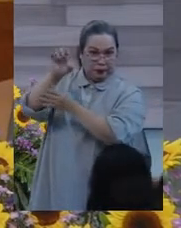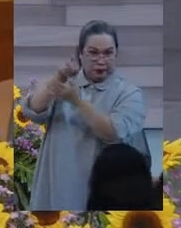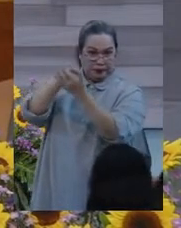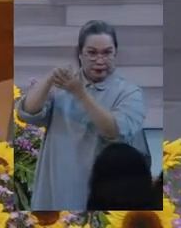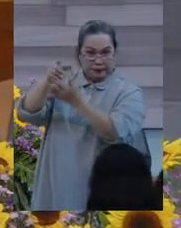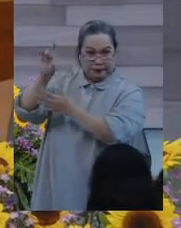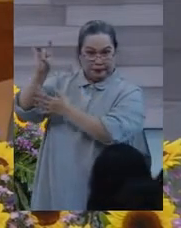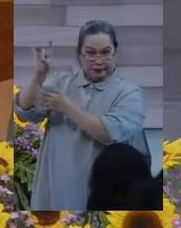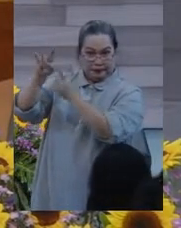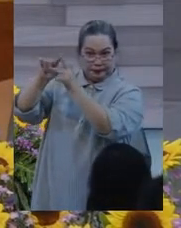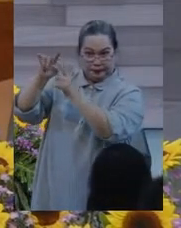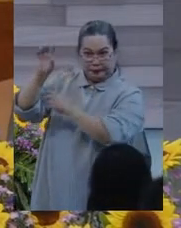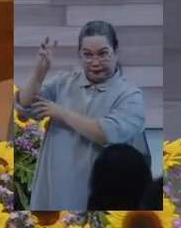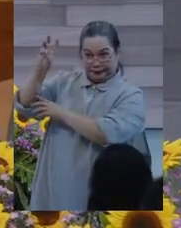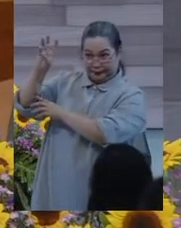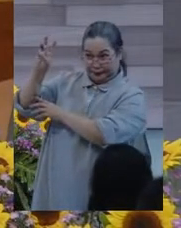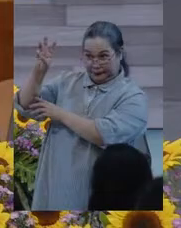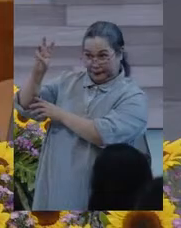8 to